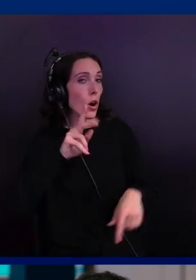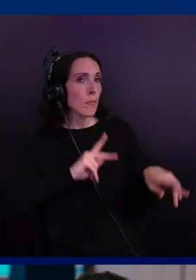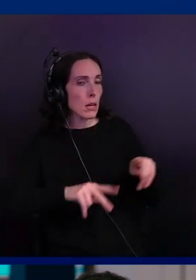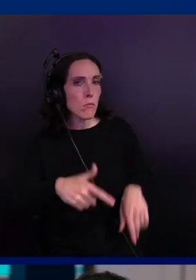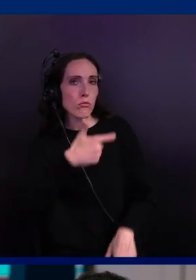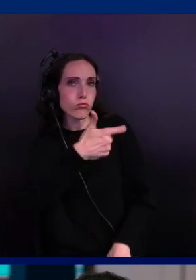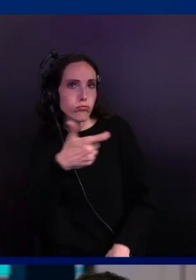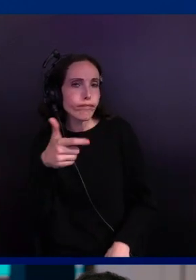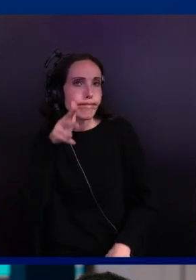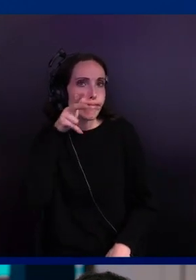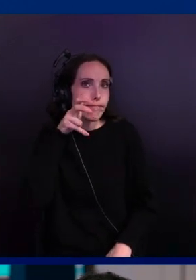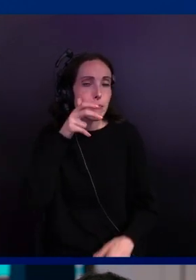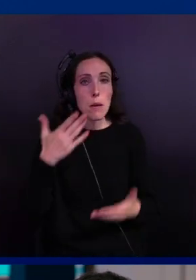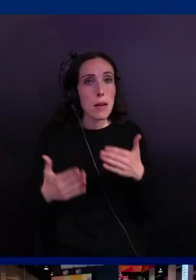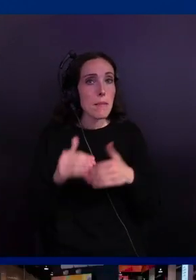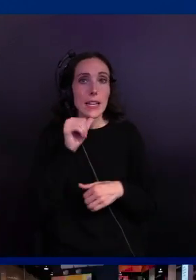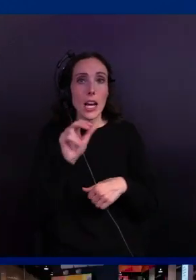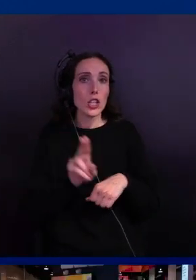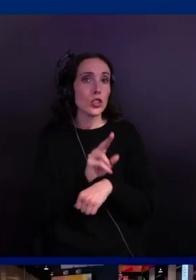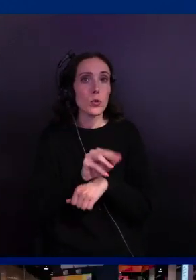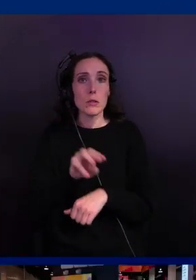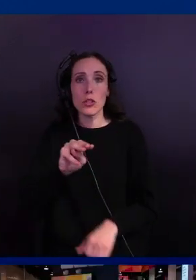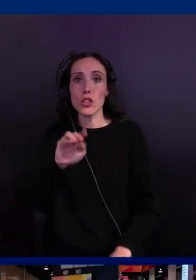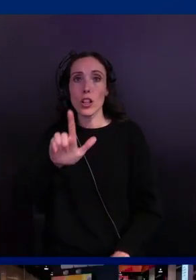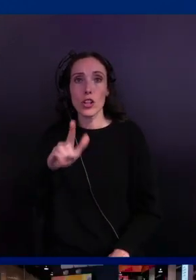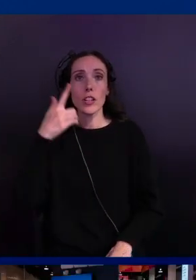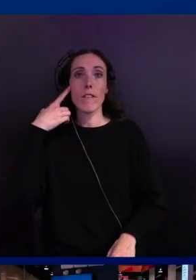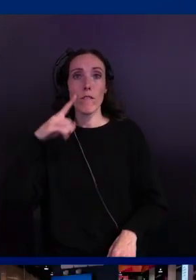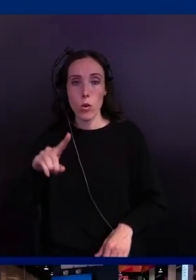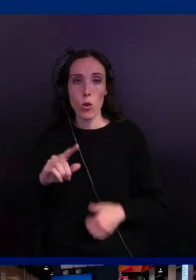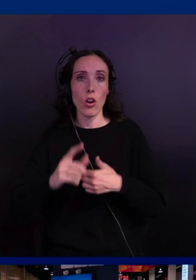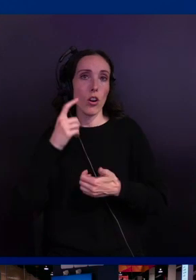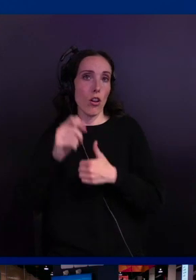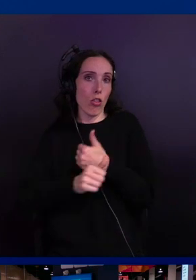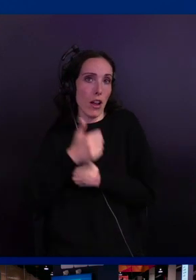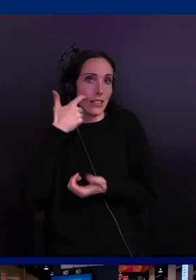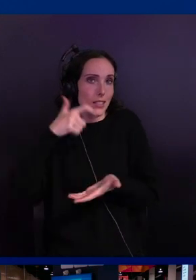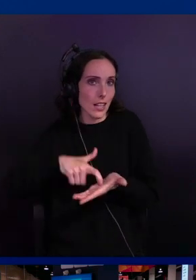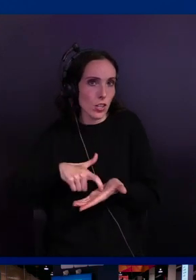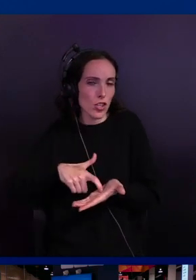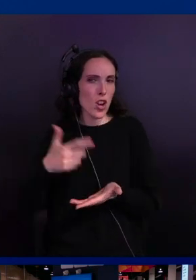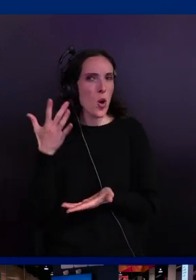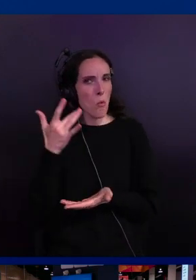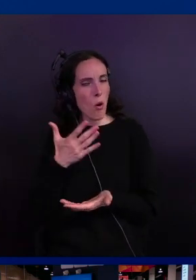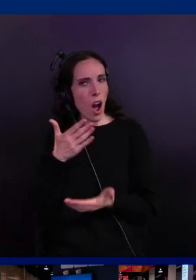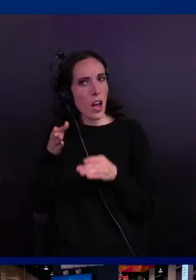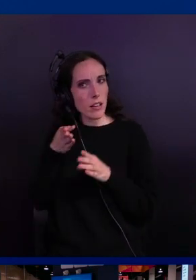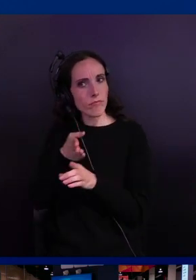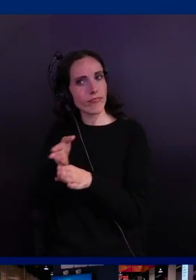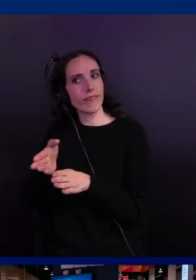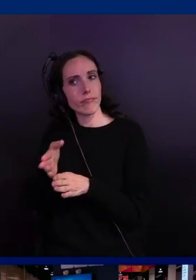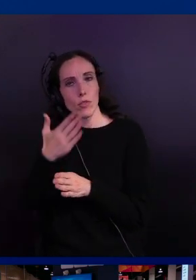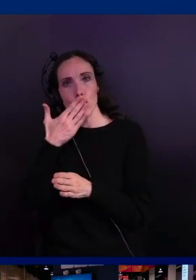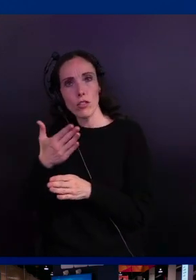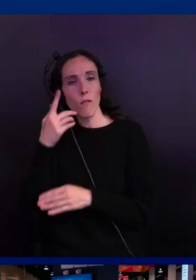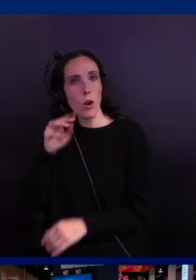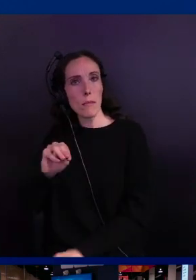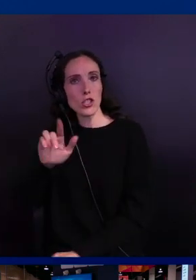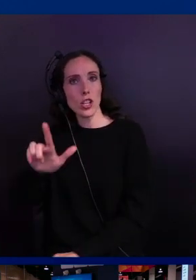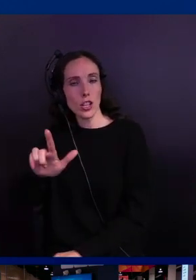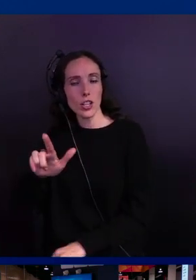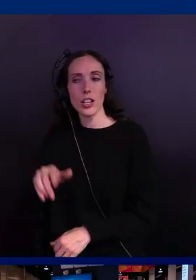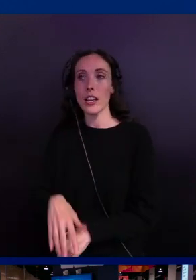maybe haven't used machine learning for threat detections, why should they use machine learning versus other avenues for that? Yeah, the main